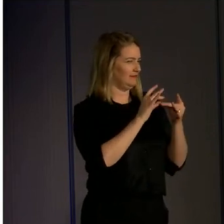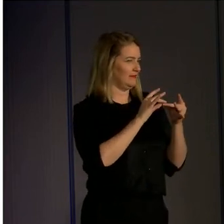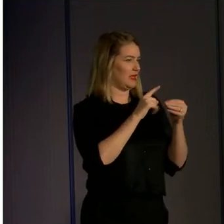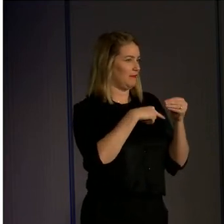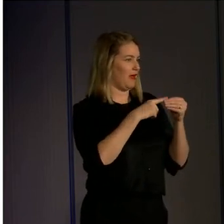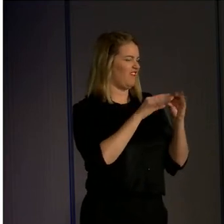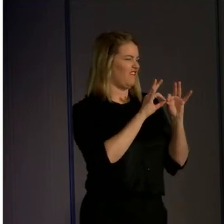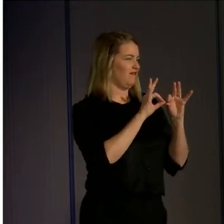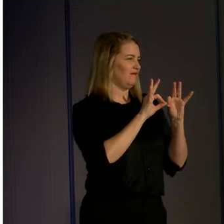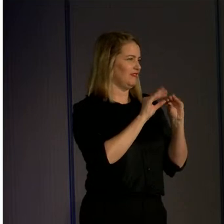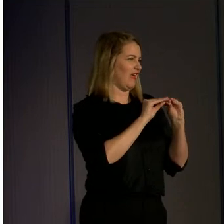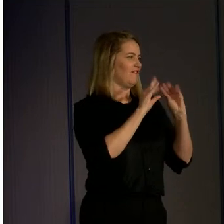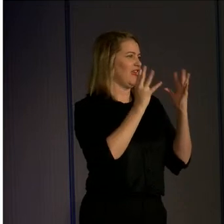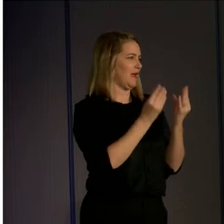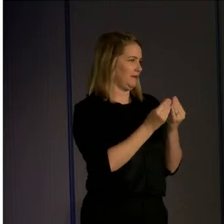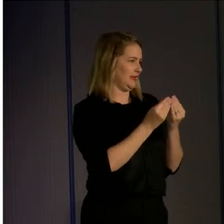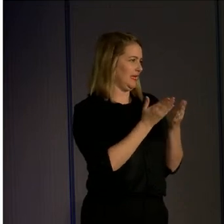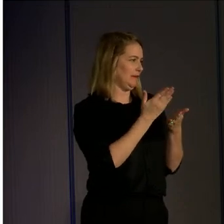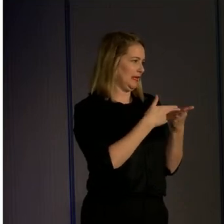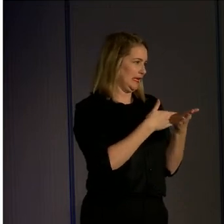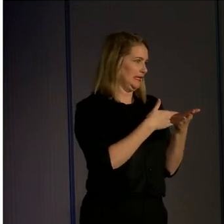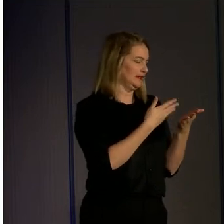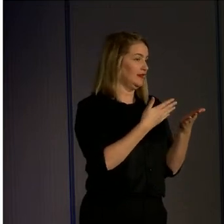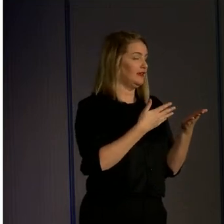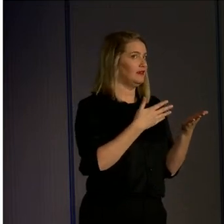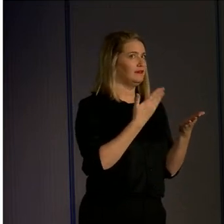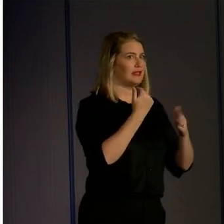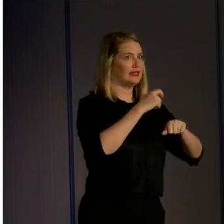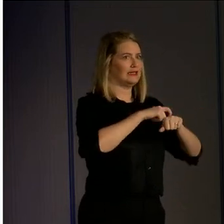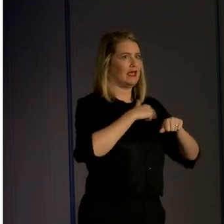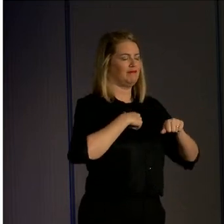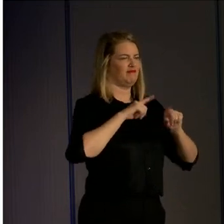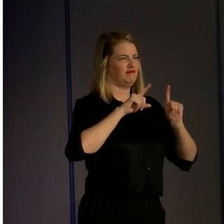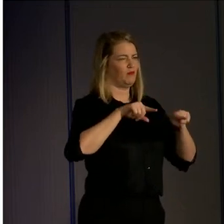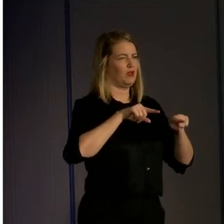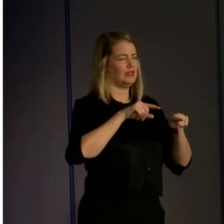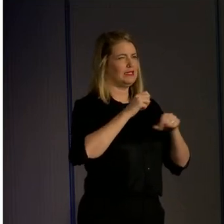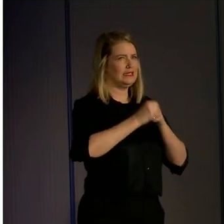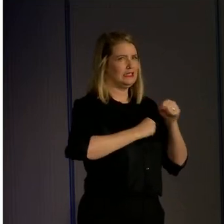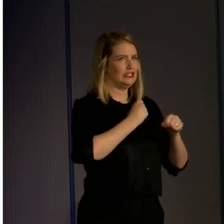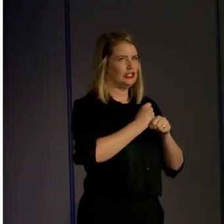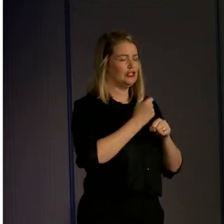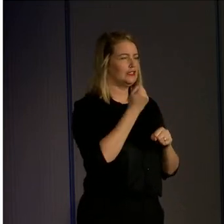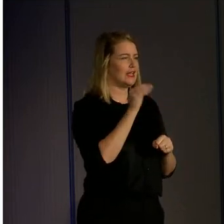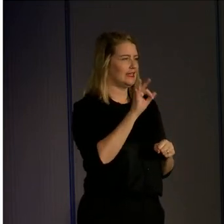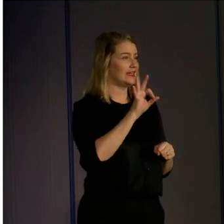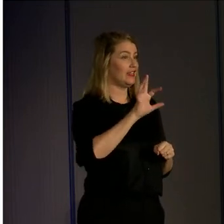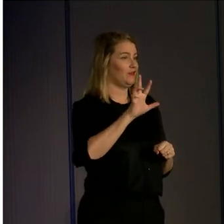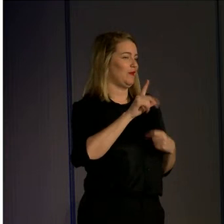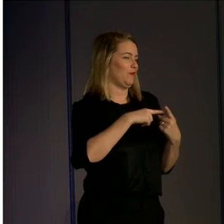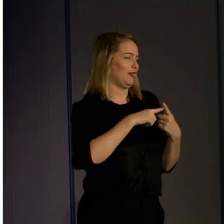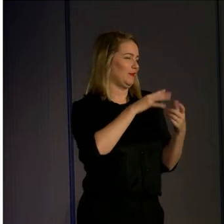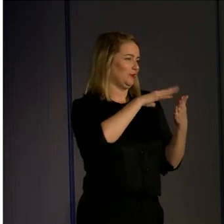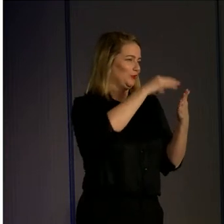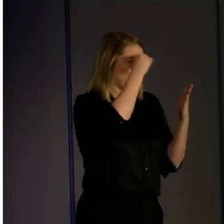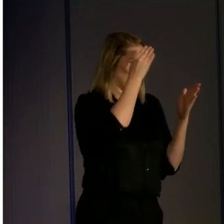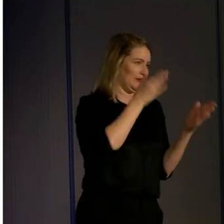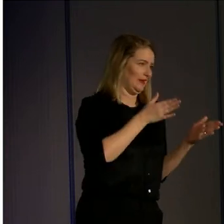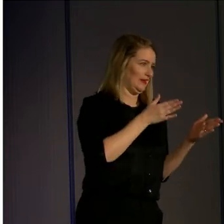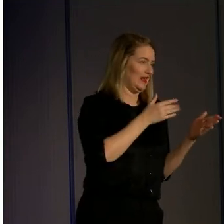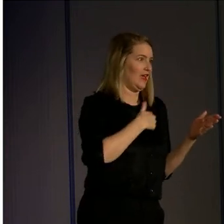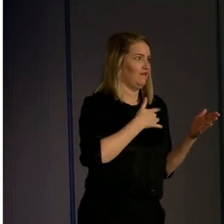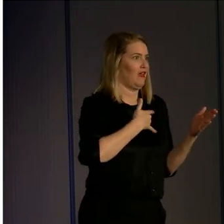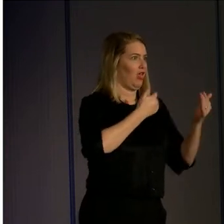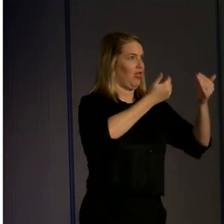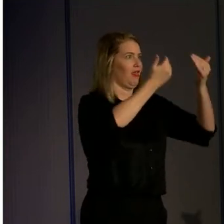piece. And I the last time I was there, as I mentioned before, was in 93 when I was a student and kind of like over my head